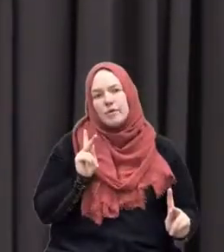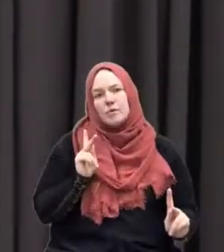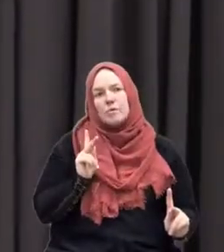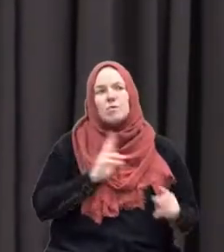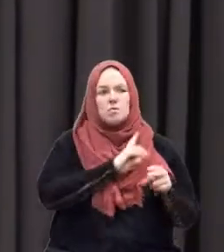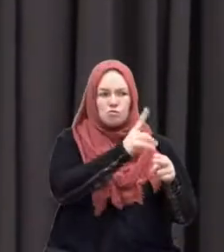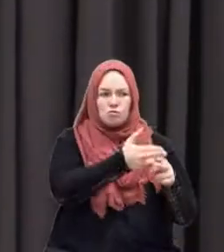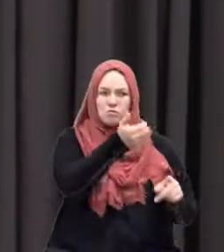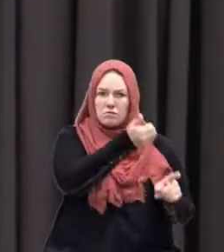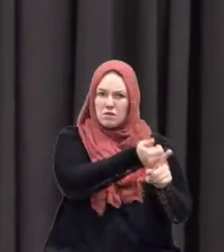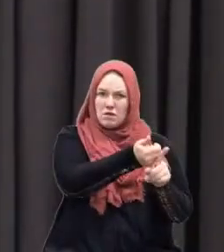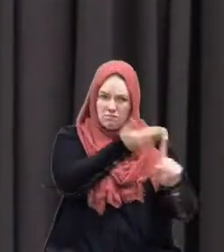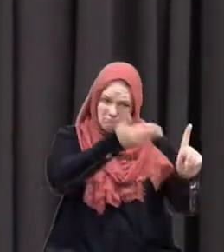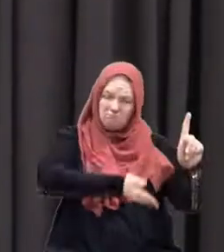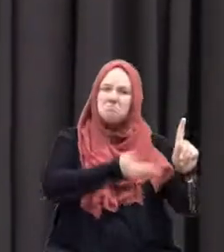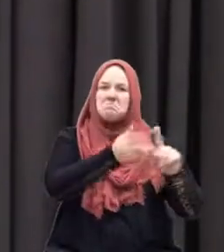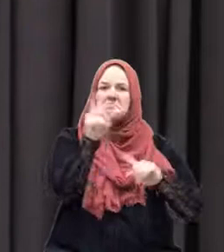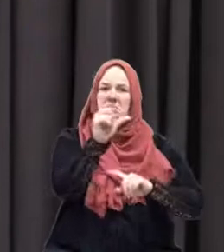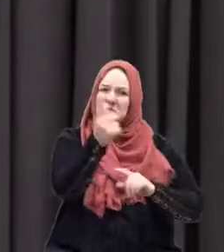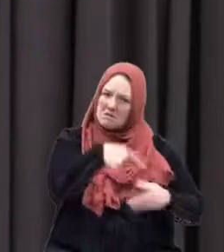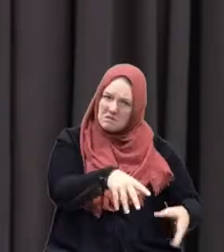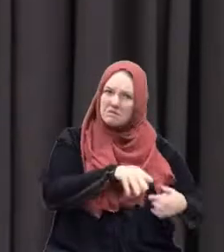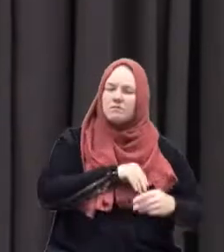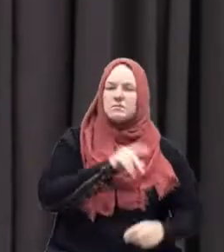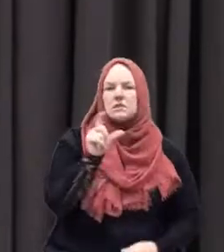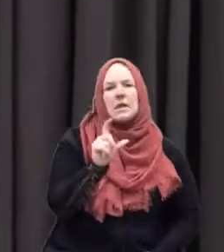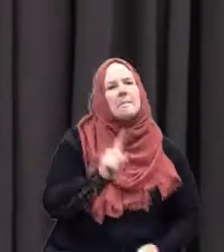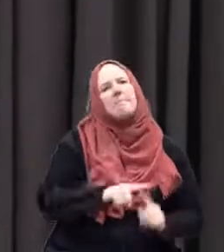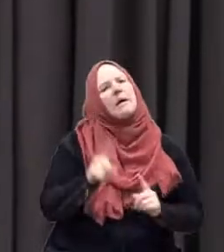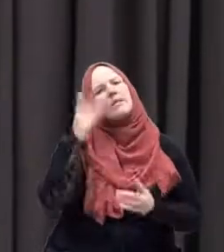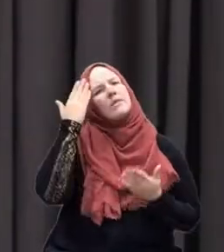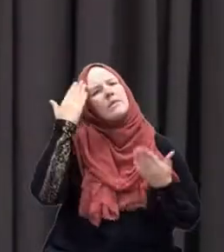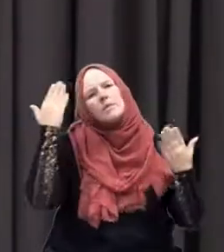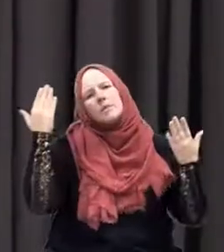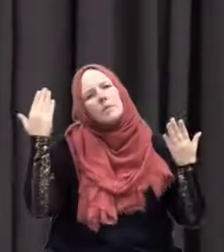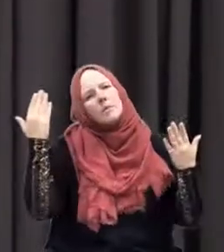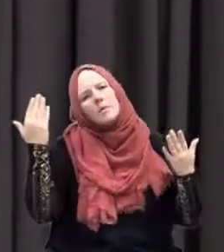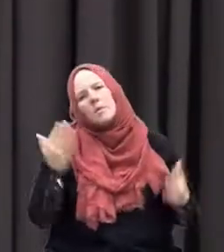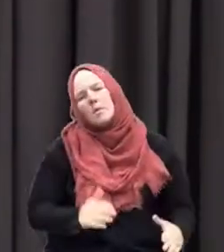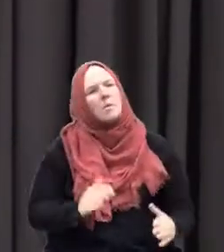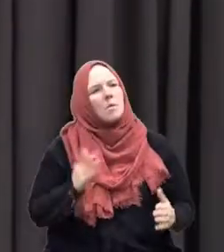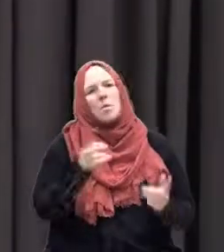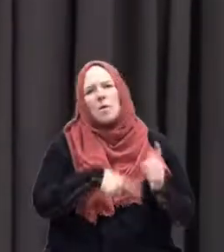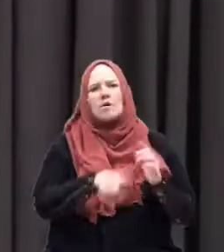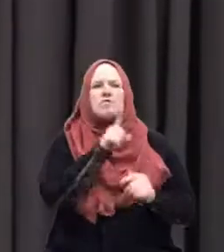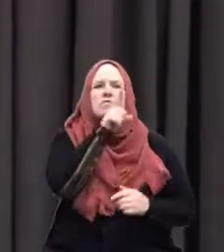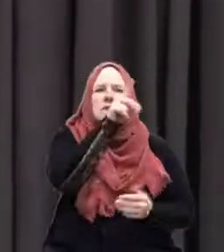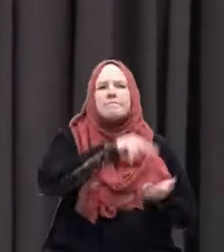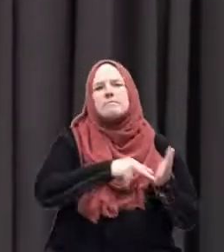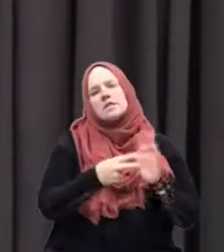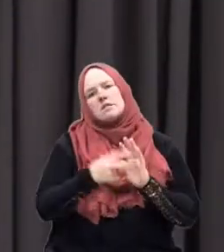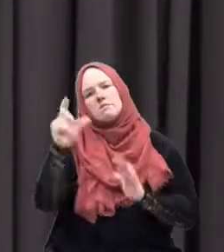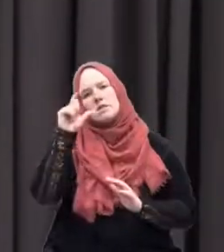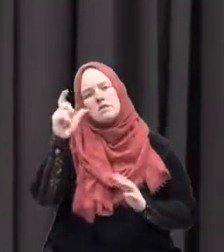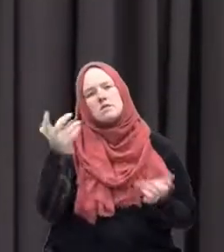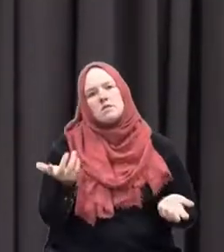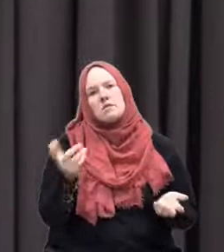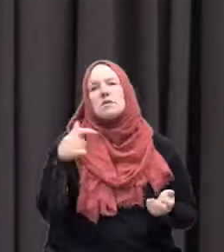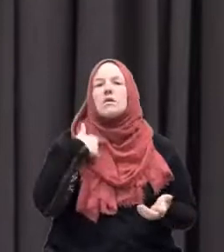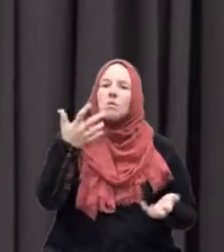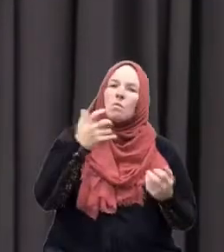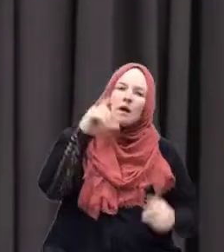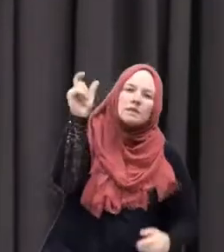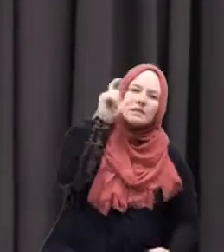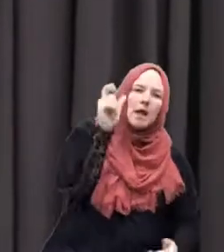are Muslims. They accept Islam, but they don't know what they are getting into. They